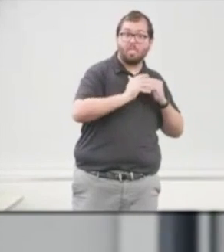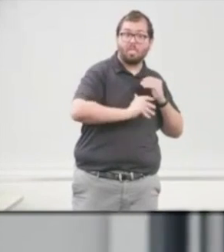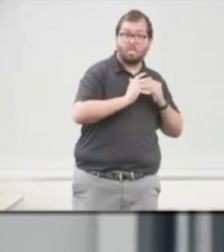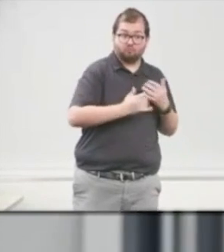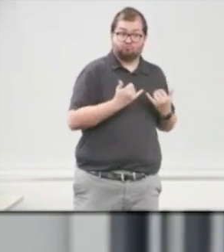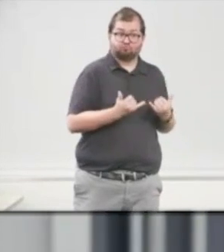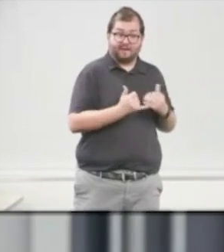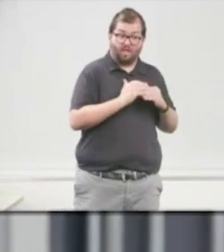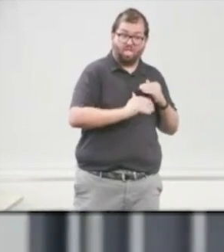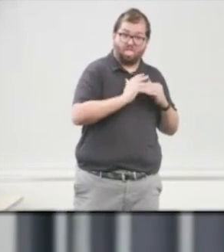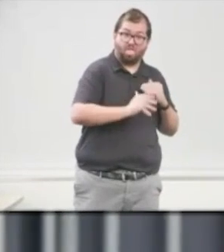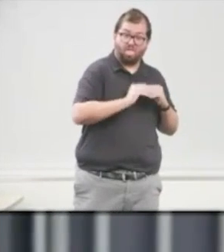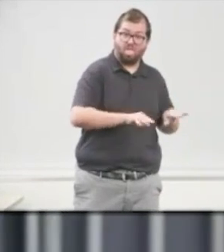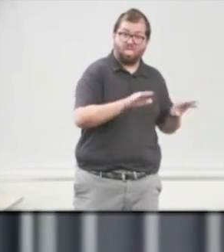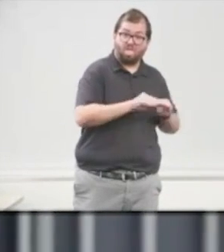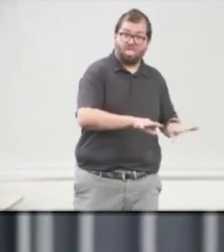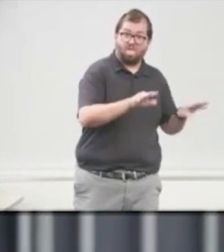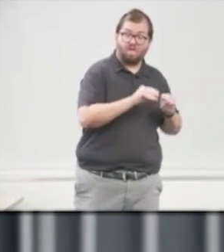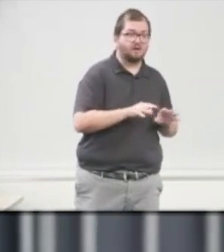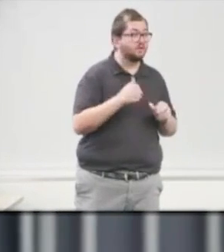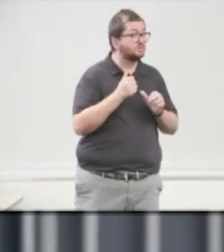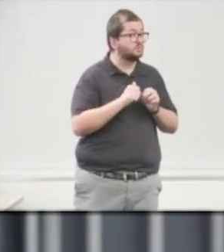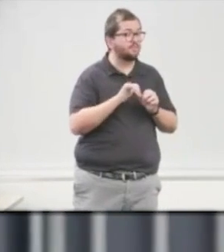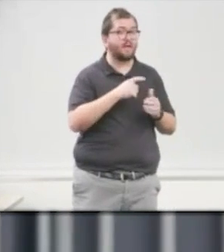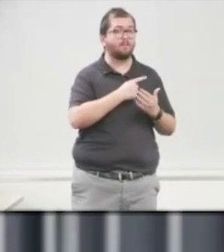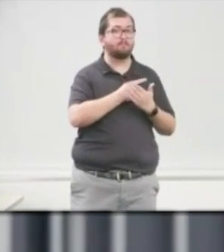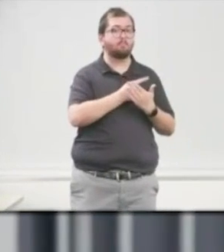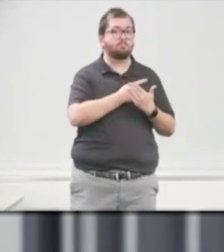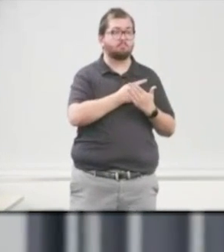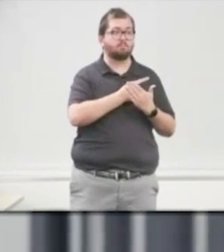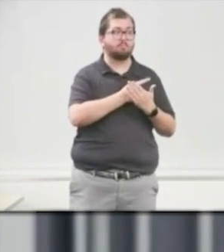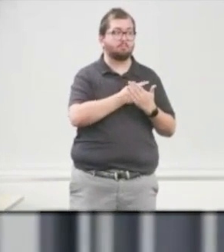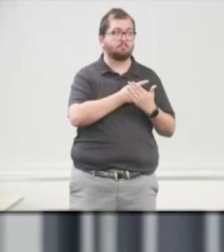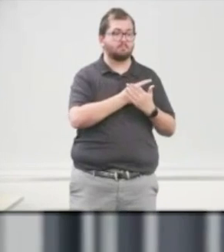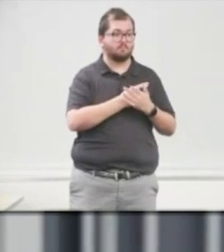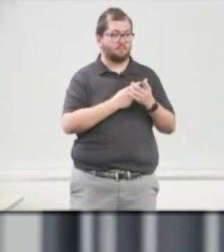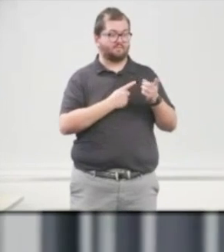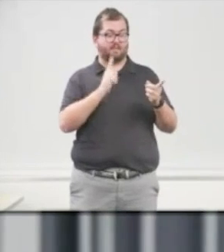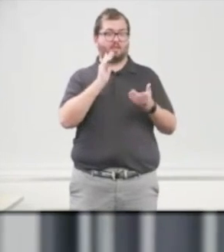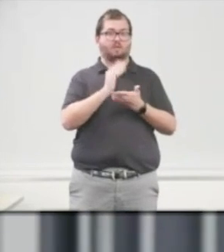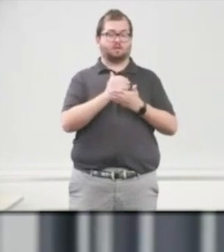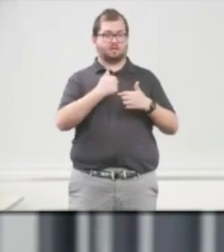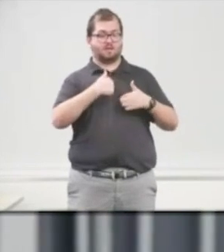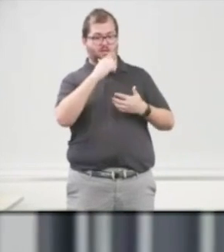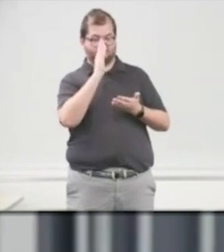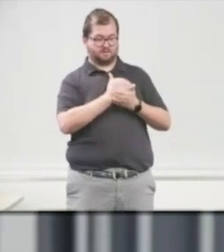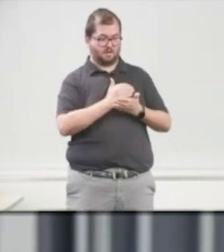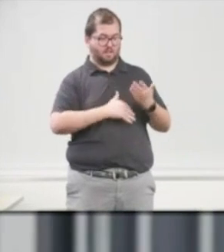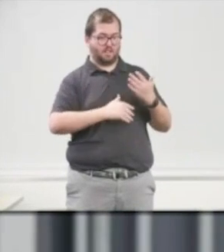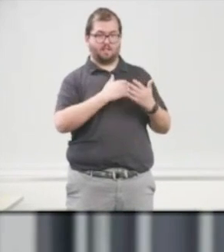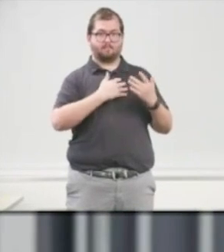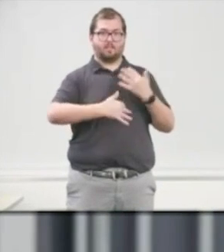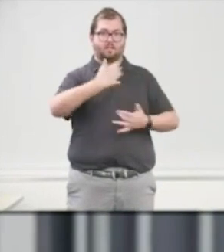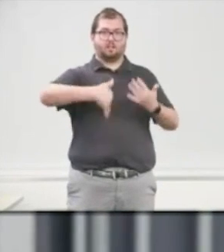actively spilling out? Because remember that, what I told you, the pulse, they're freaked out, you're freaked out, that blood is